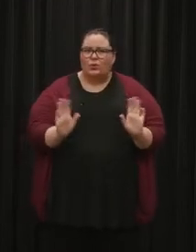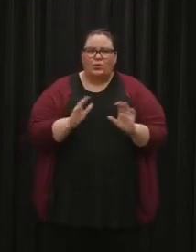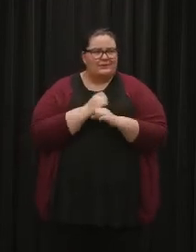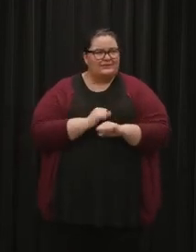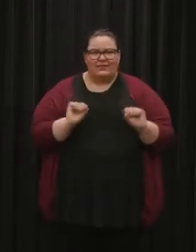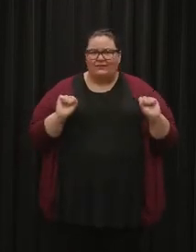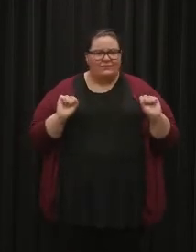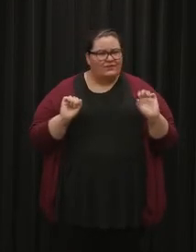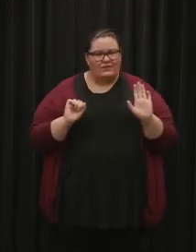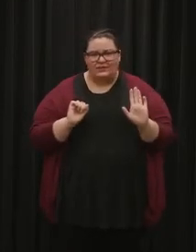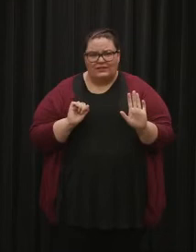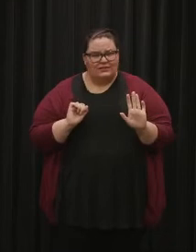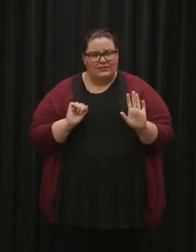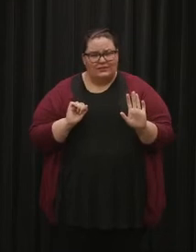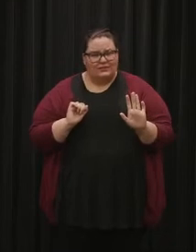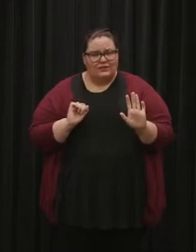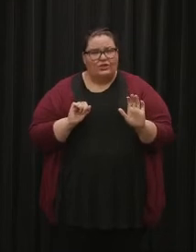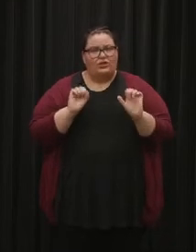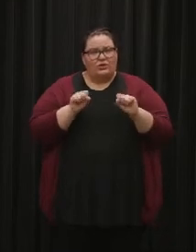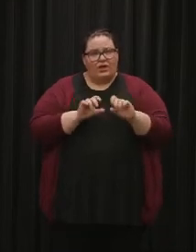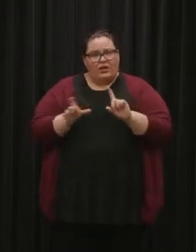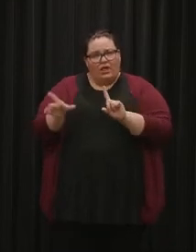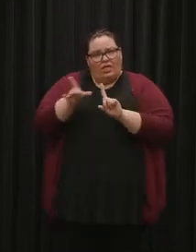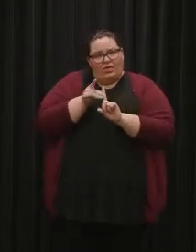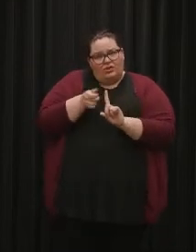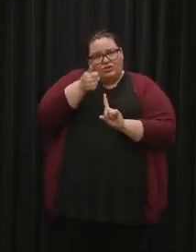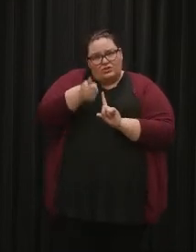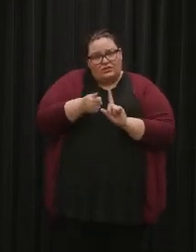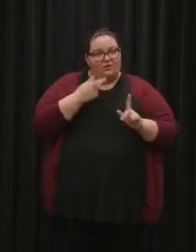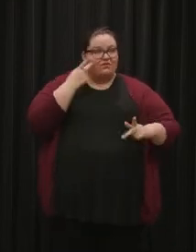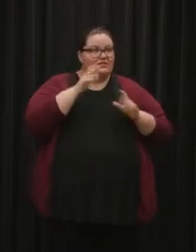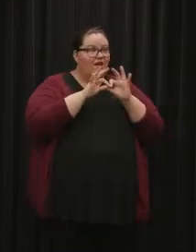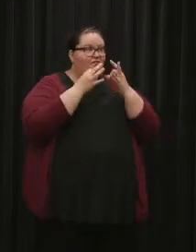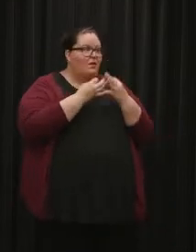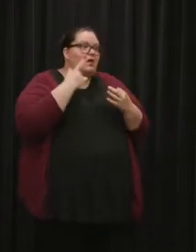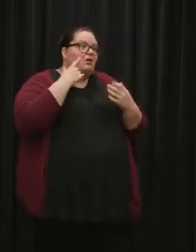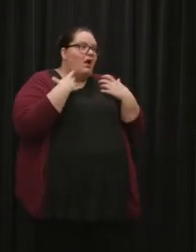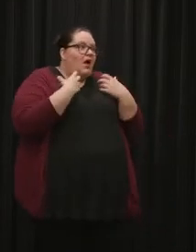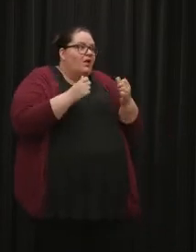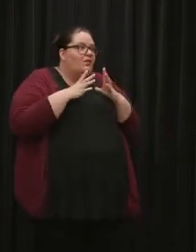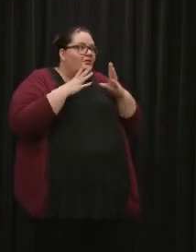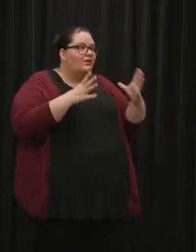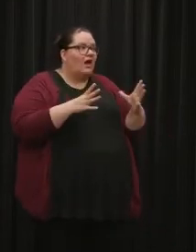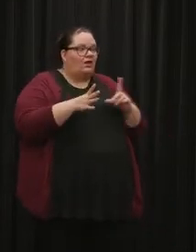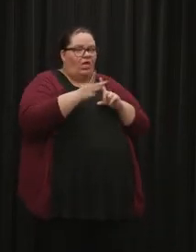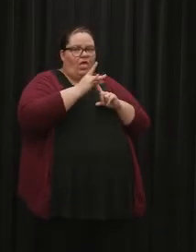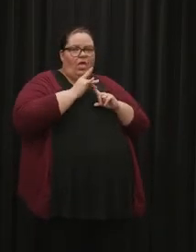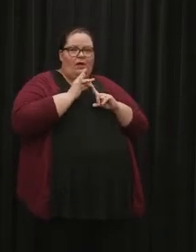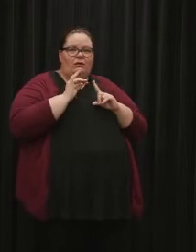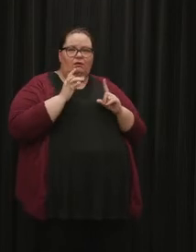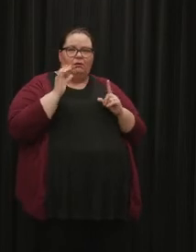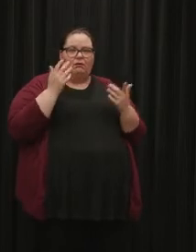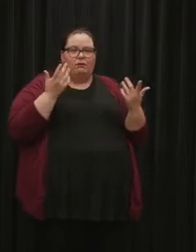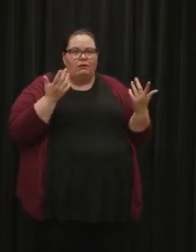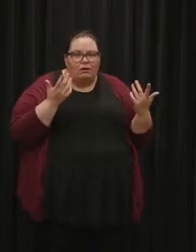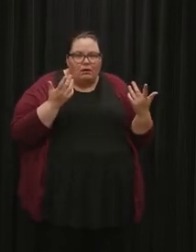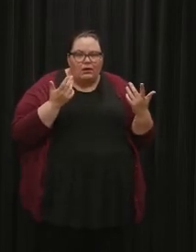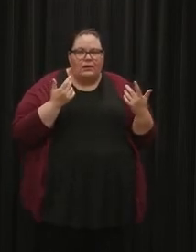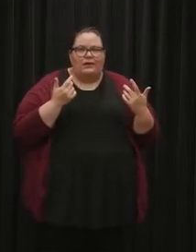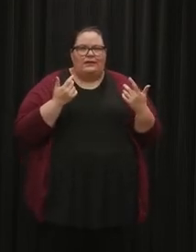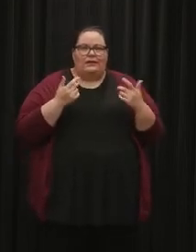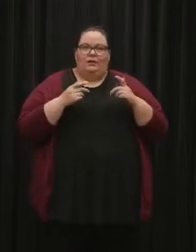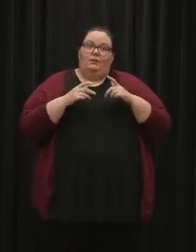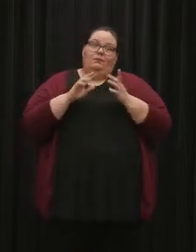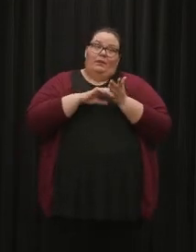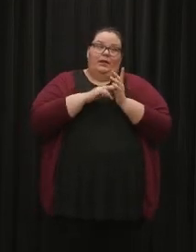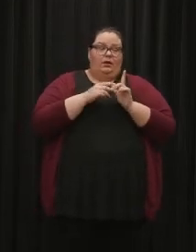not safe. You can get infected with visiting family members, and we don't want that to happen. And we know that that